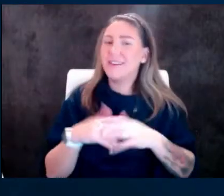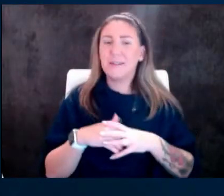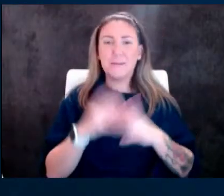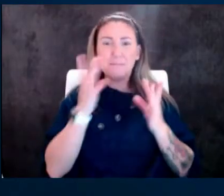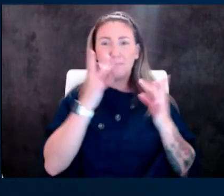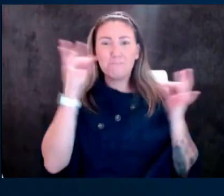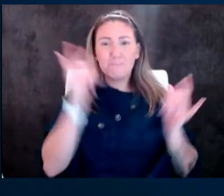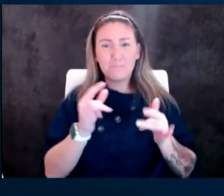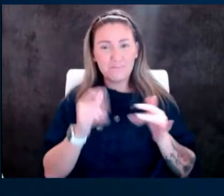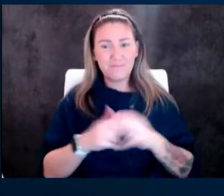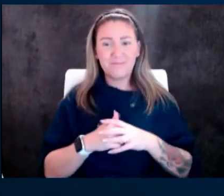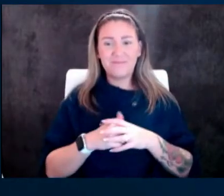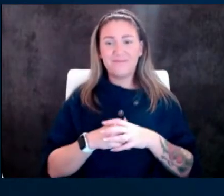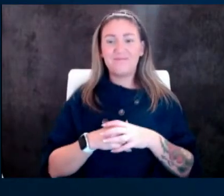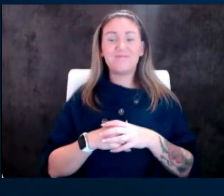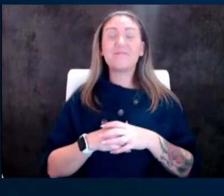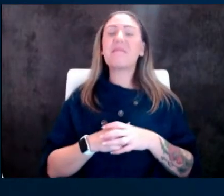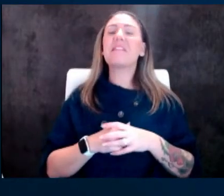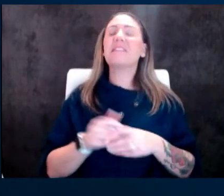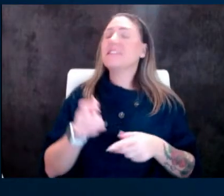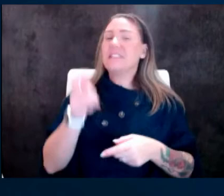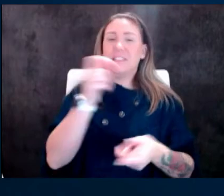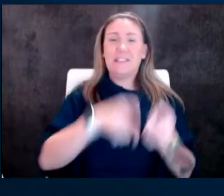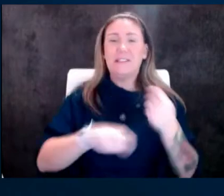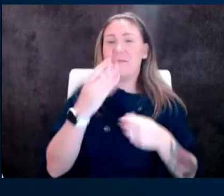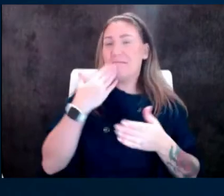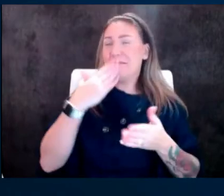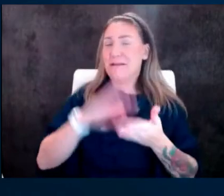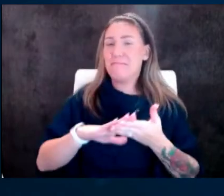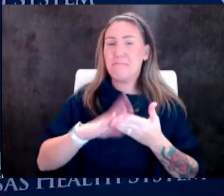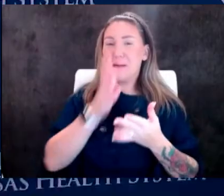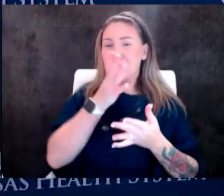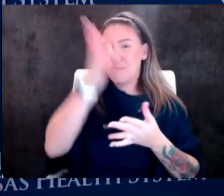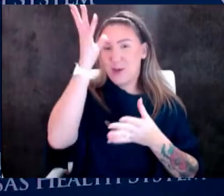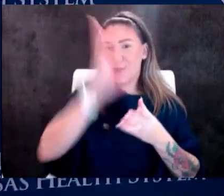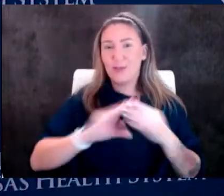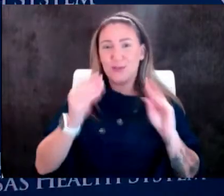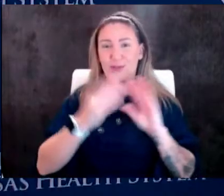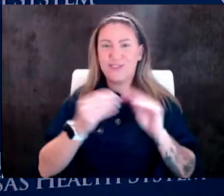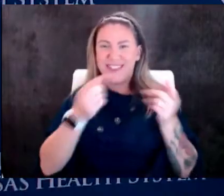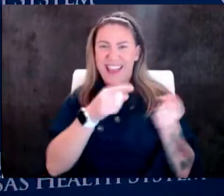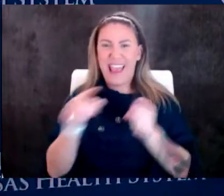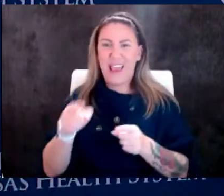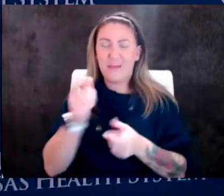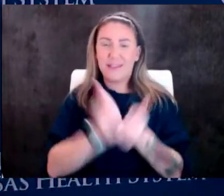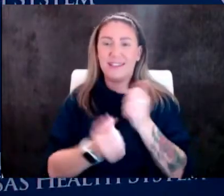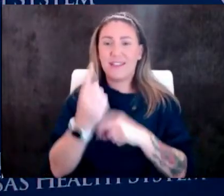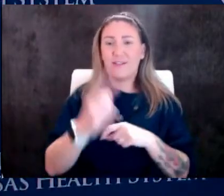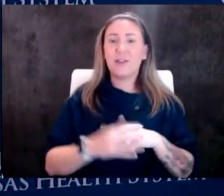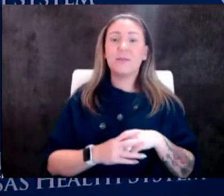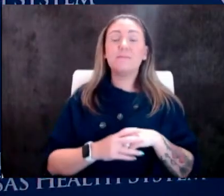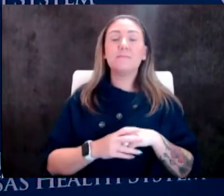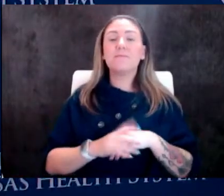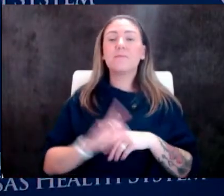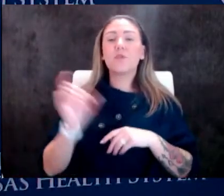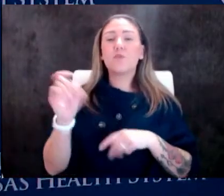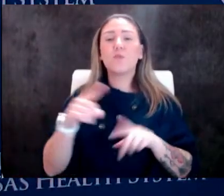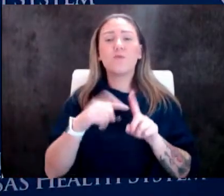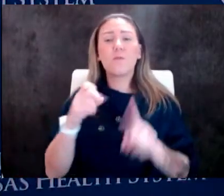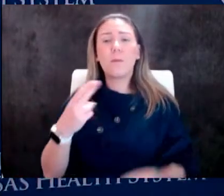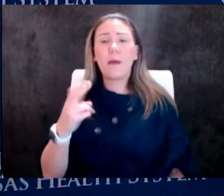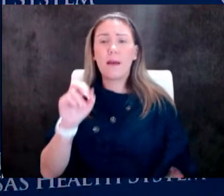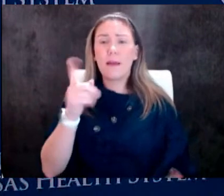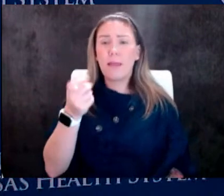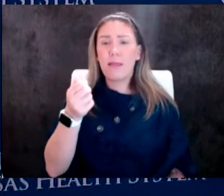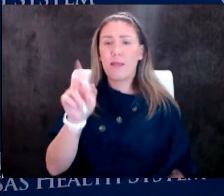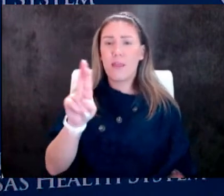I know. So swapping bad parenting stories, I know. It happens to all of us. So question from Heather is, unfortunately, we